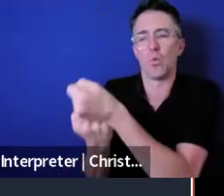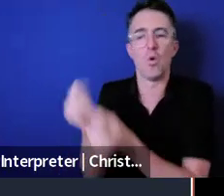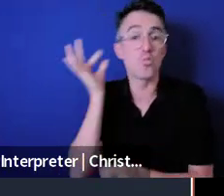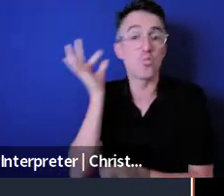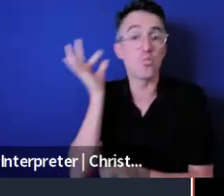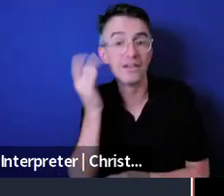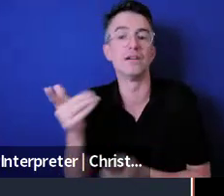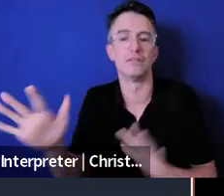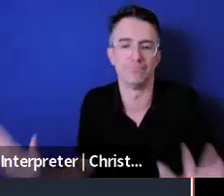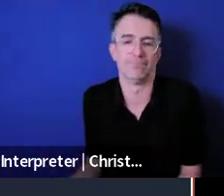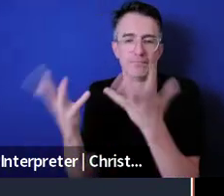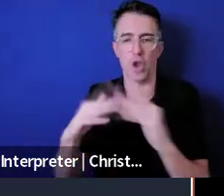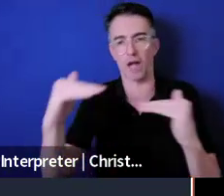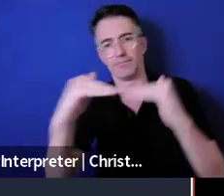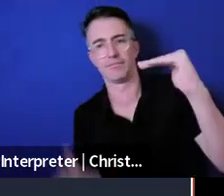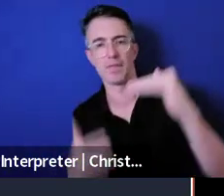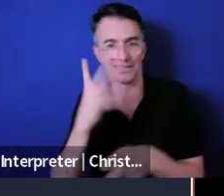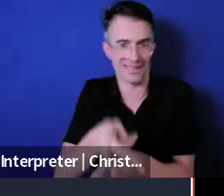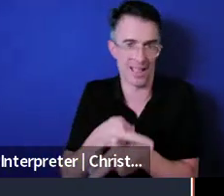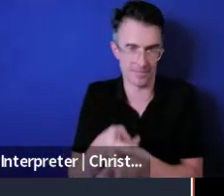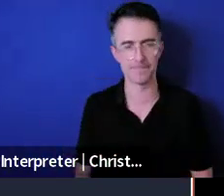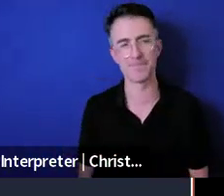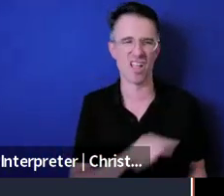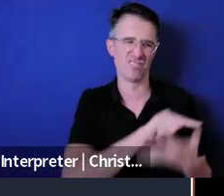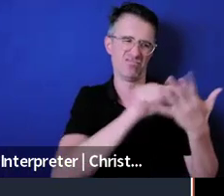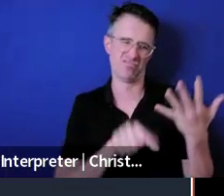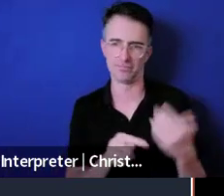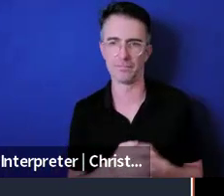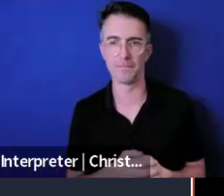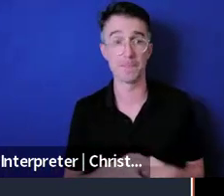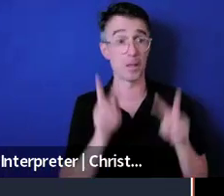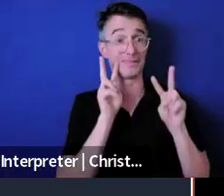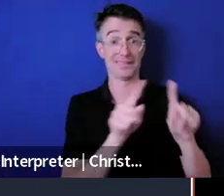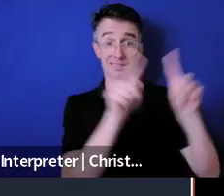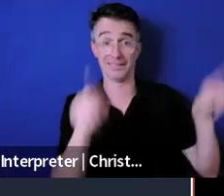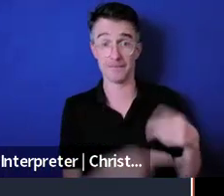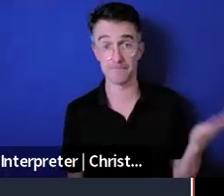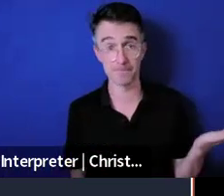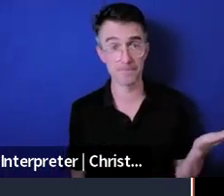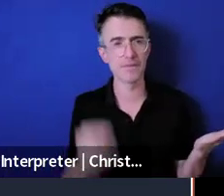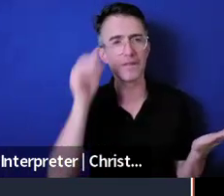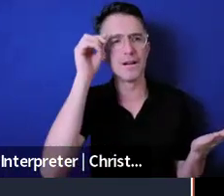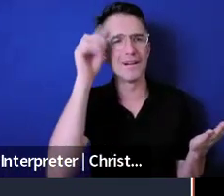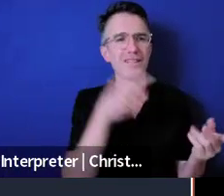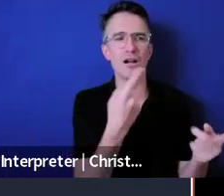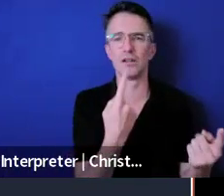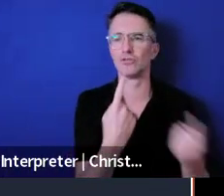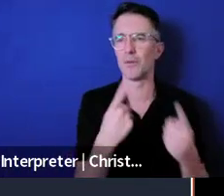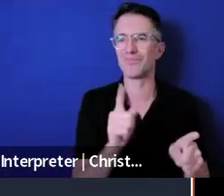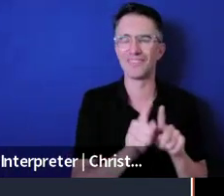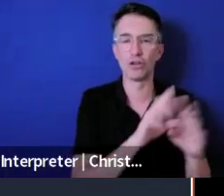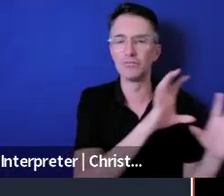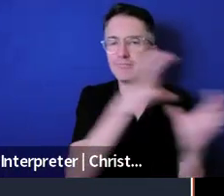to mobilize a diversity of benefits, cash transfer, in-kind benefits such as concession or direct services